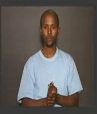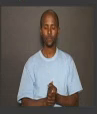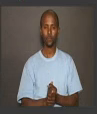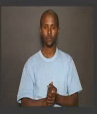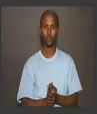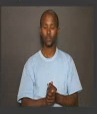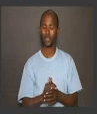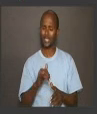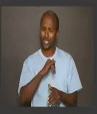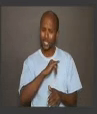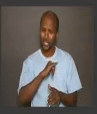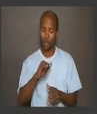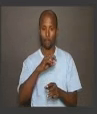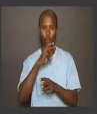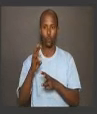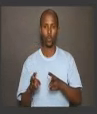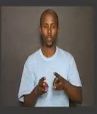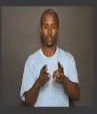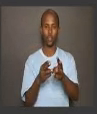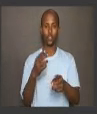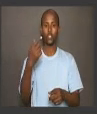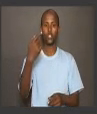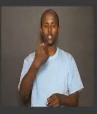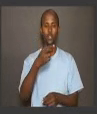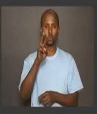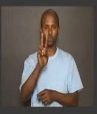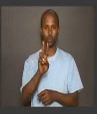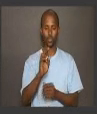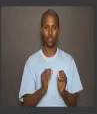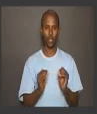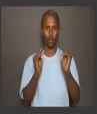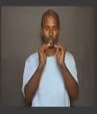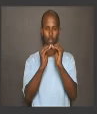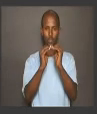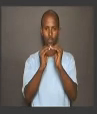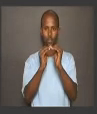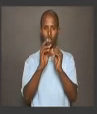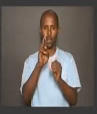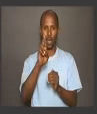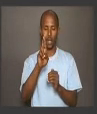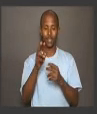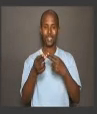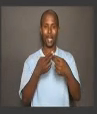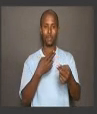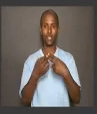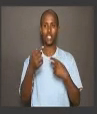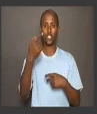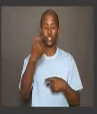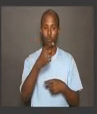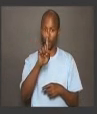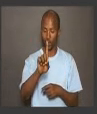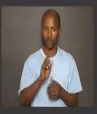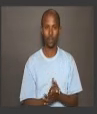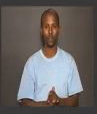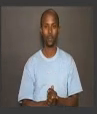In the same way, G2 equals R times G1.